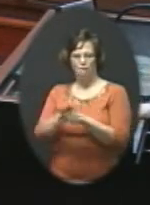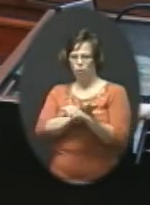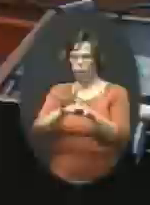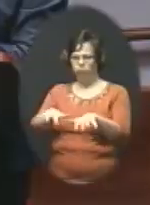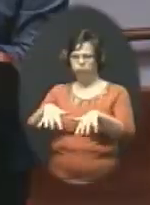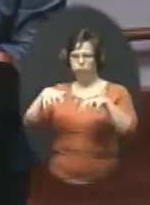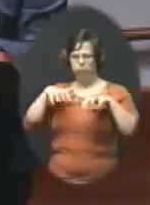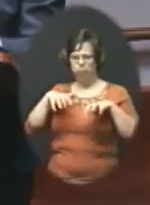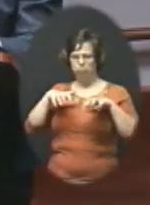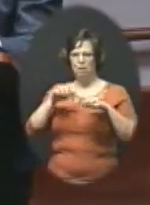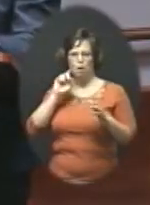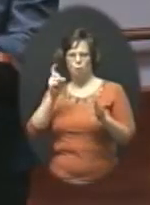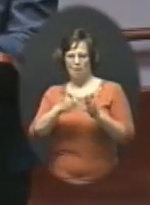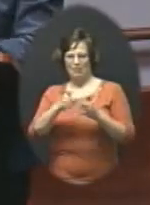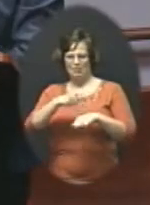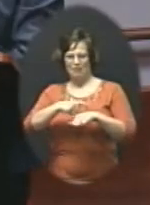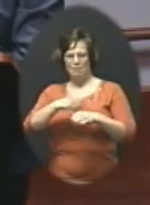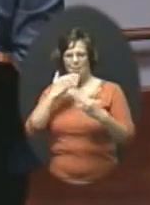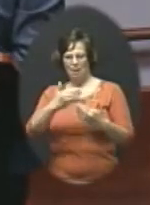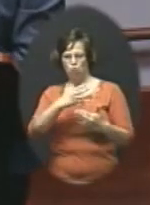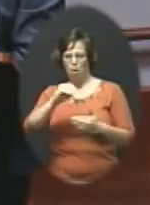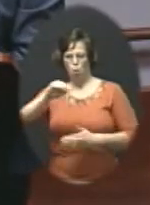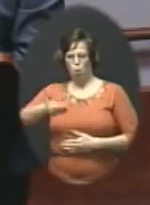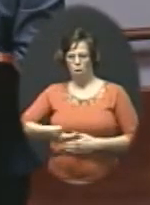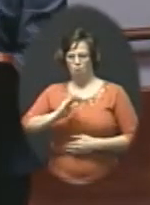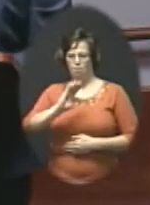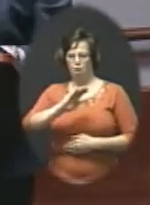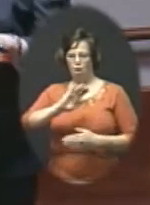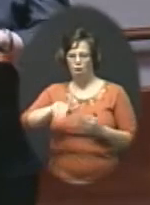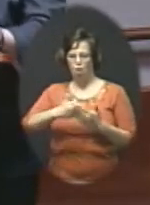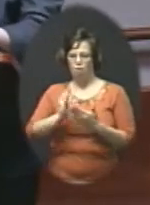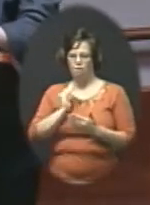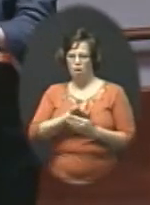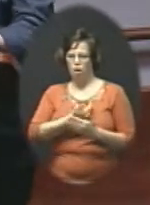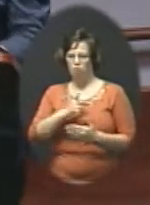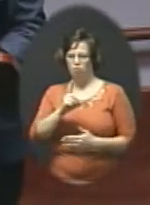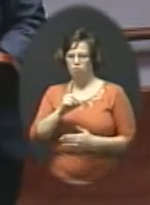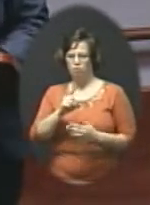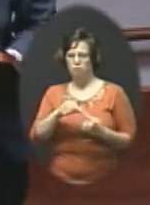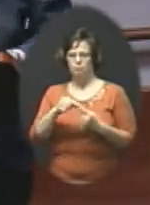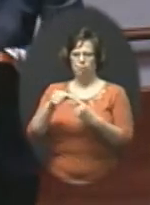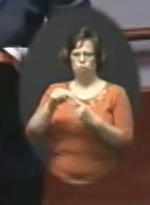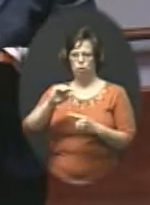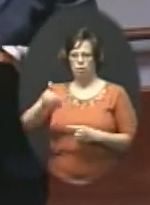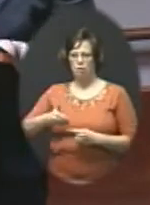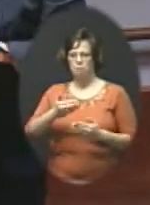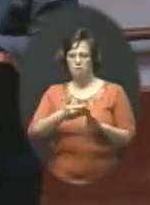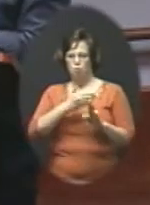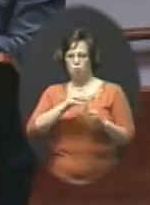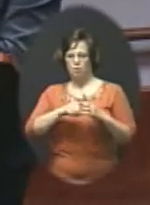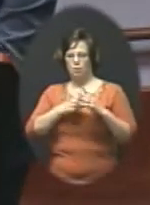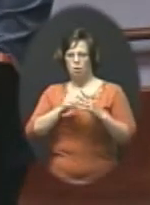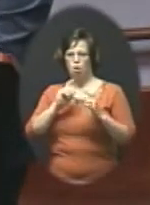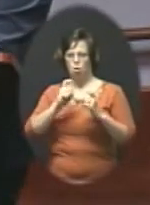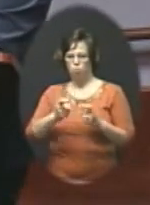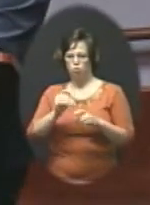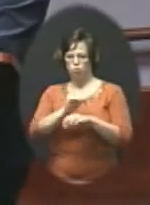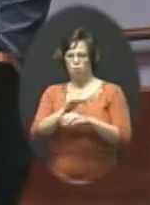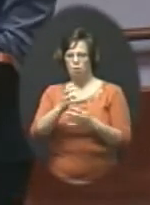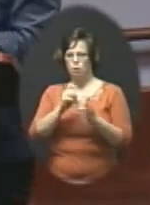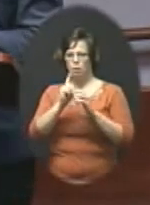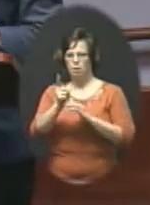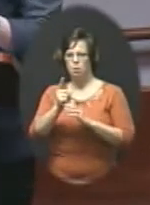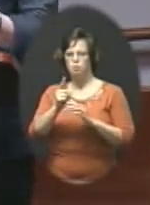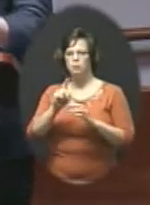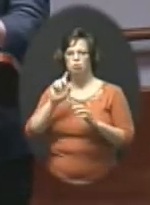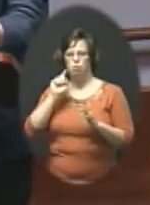It's awesome. At recognition time. So thank you and welcome all of our distinguished guests. Before we begin our awards tonight, I'd like to take a moment to recognize a group